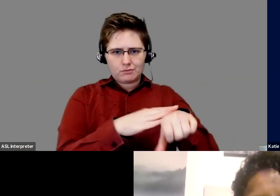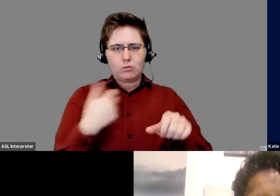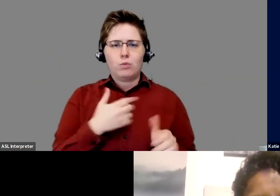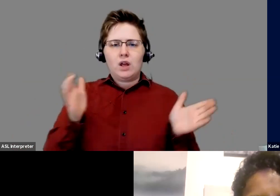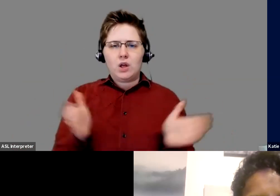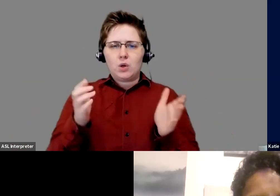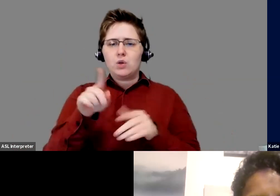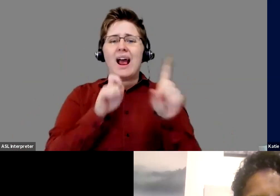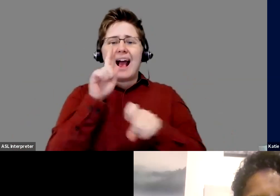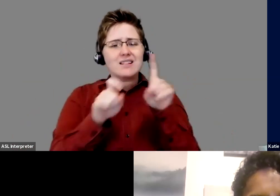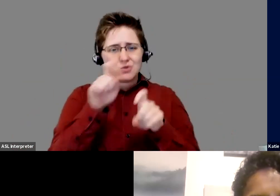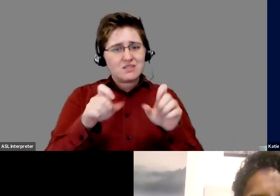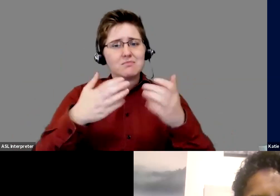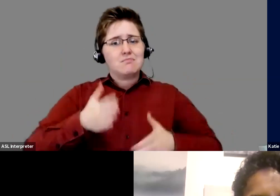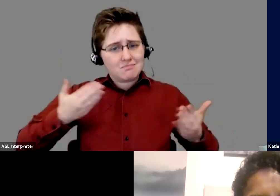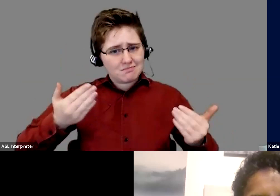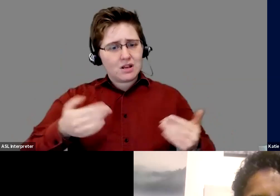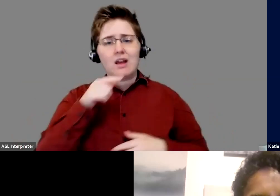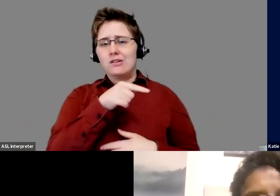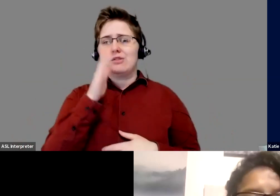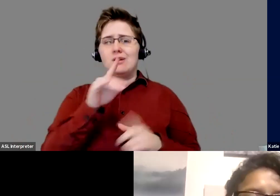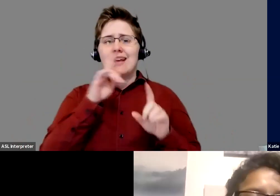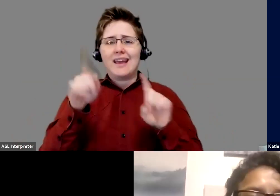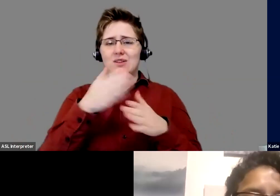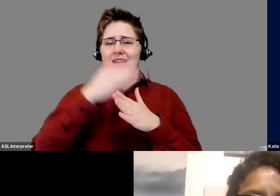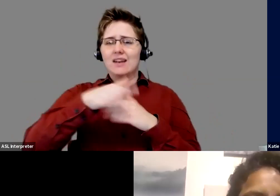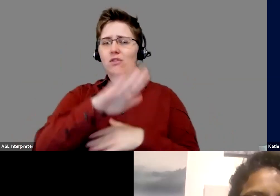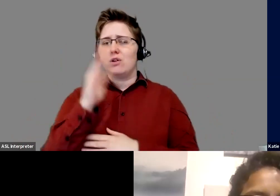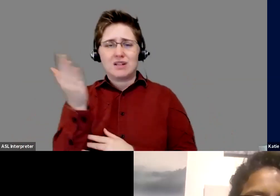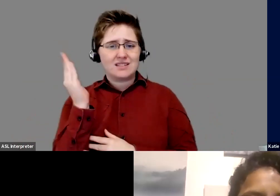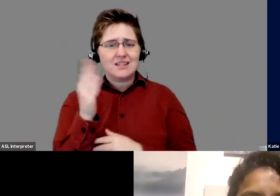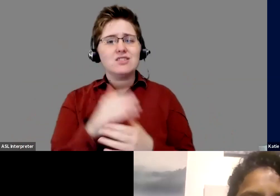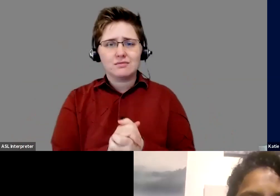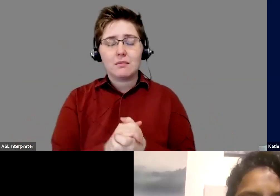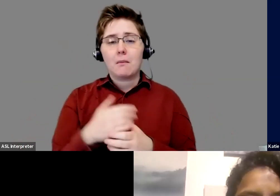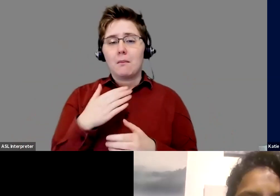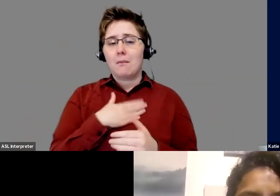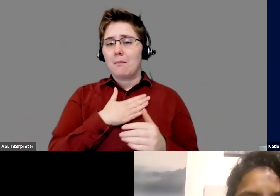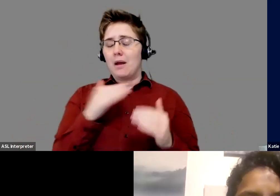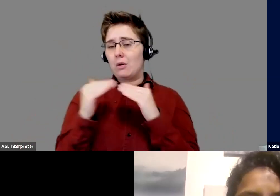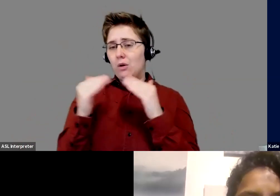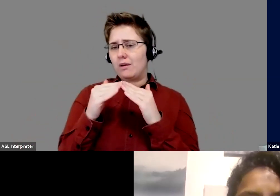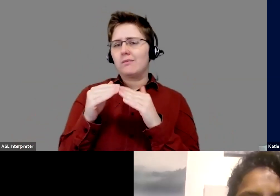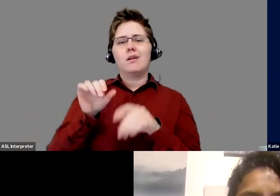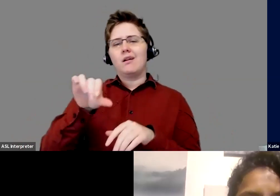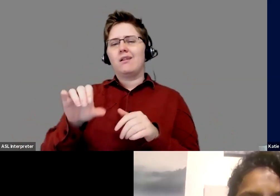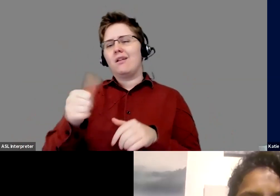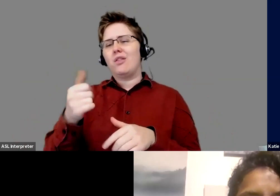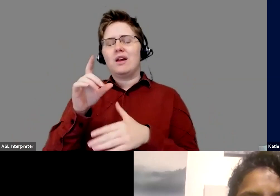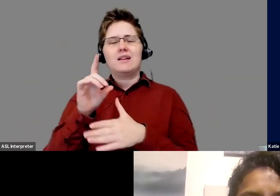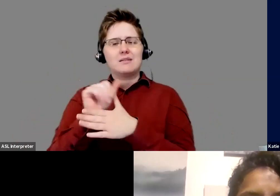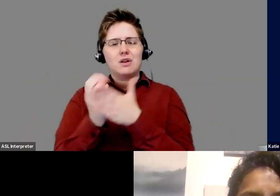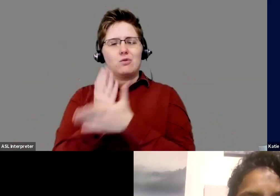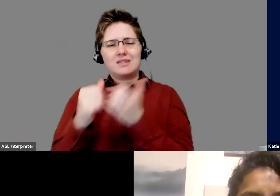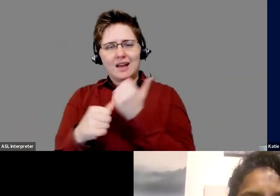you to ask questions, and Valerie will answer them at the end of the presentation. My coworker, fellow disability rights advocate Jimmy